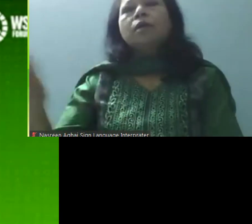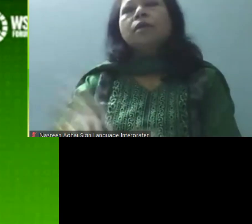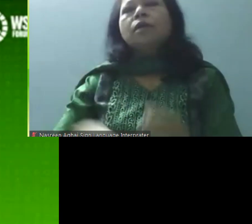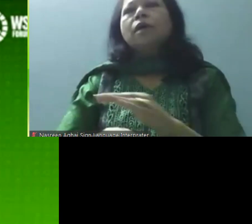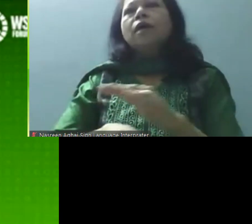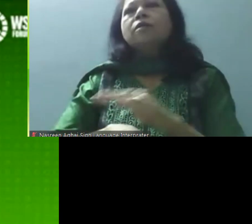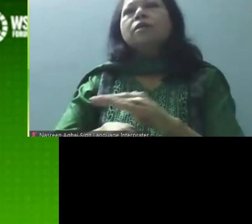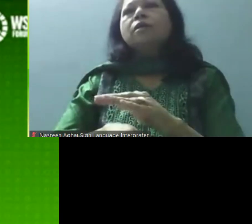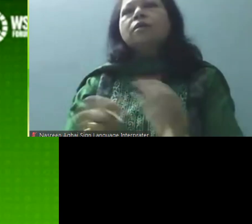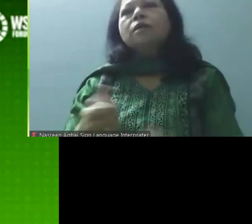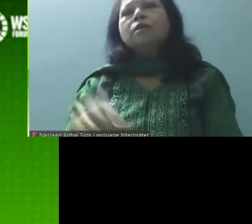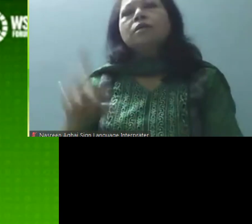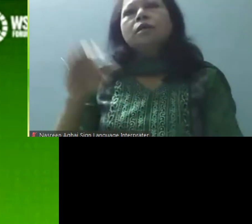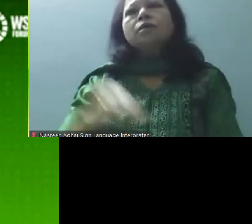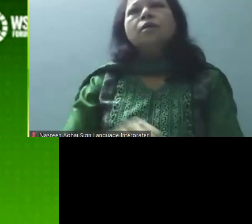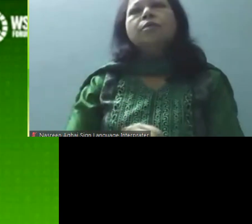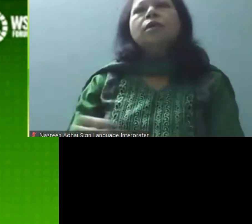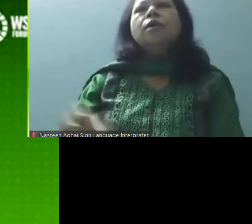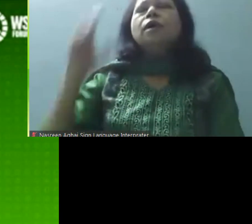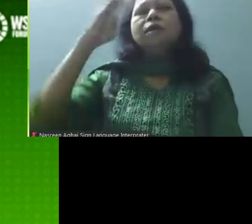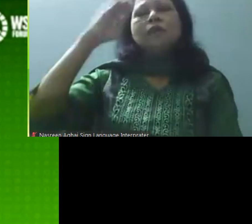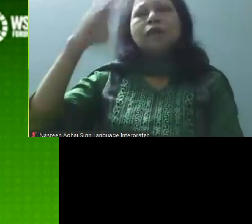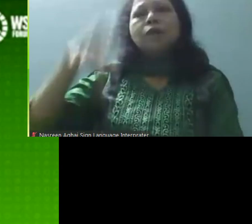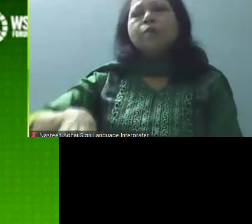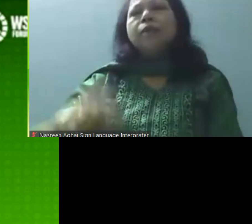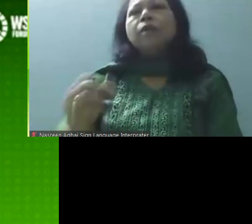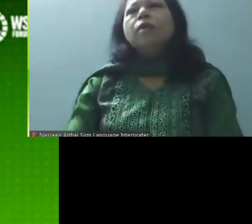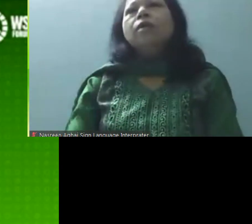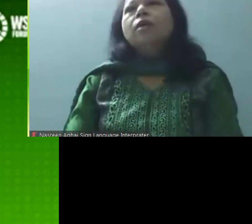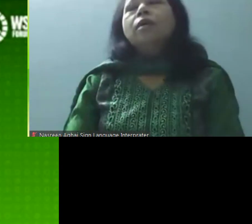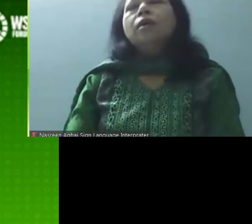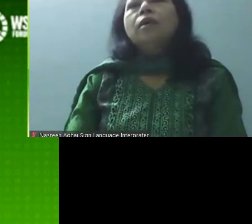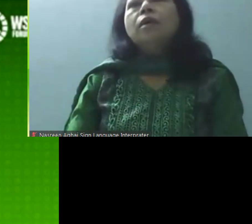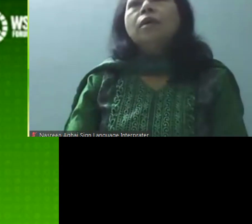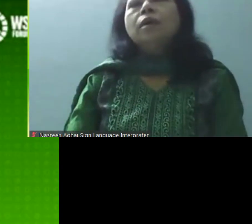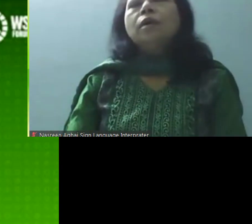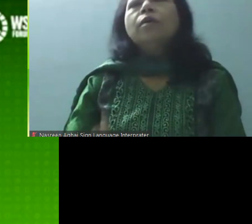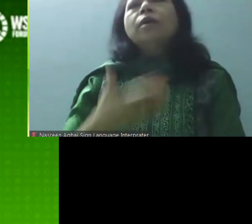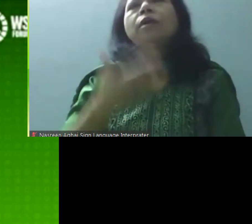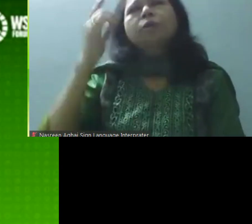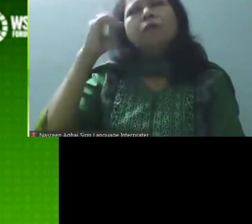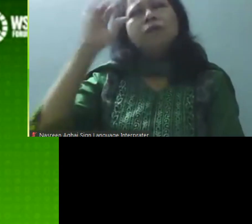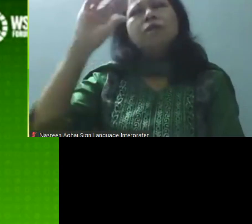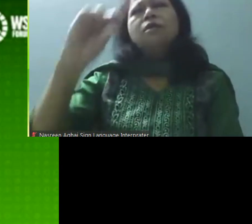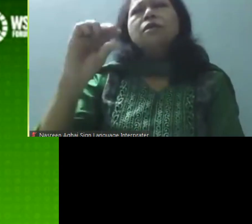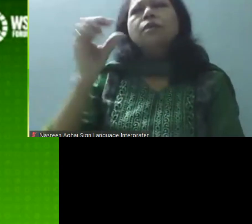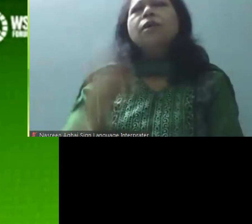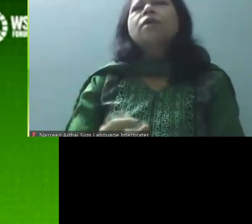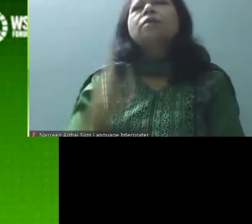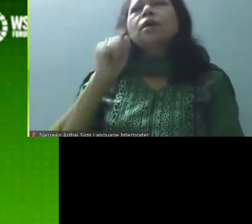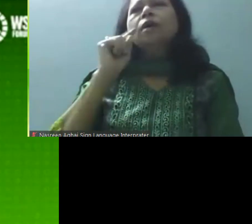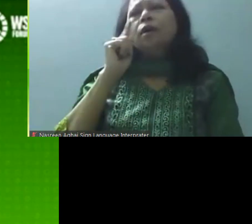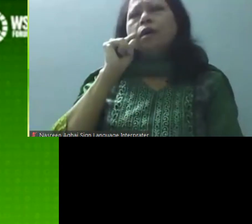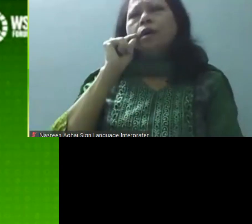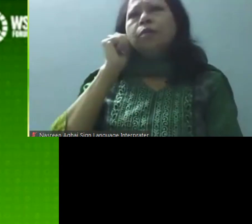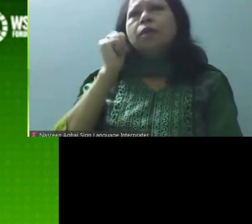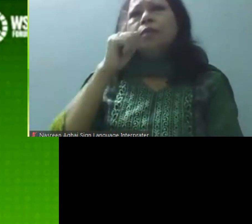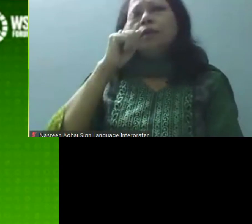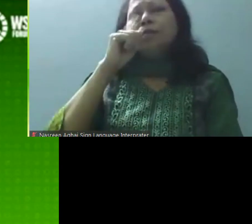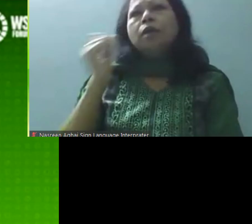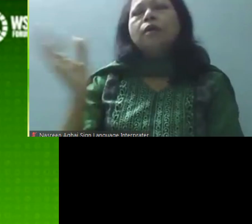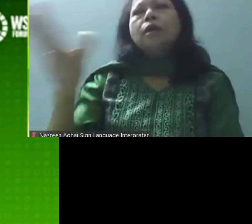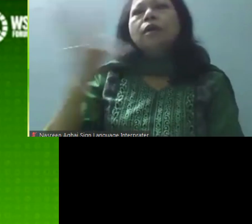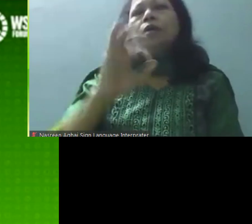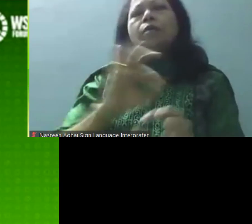center in Islamabad to start with, to give what I see as some of the most marginalized people access to complete eye